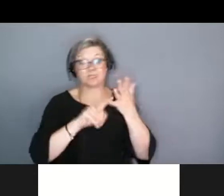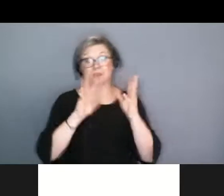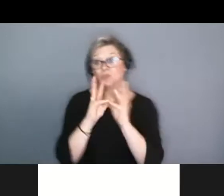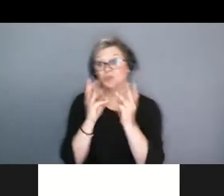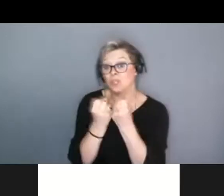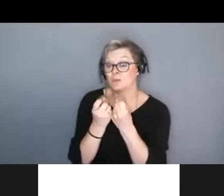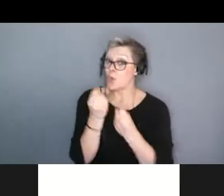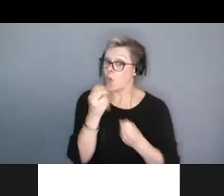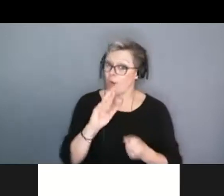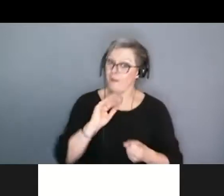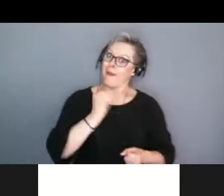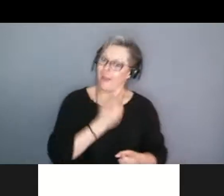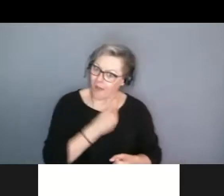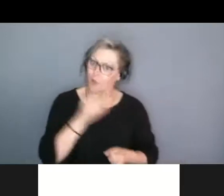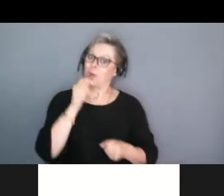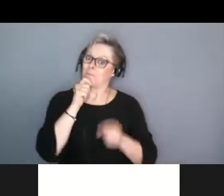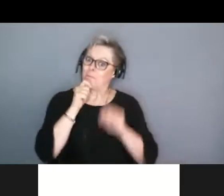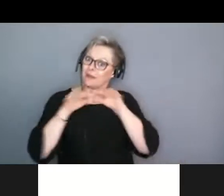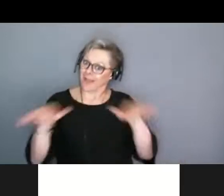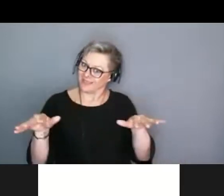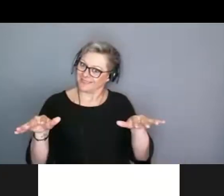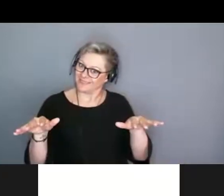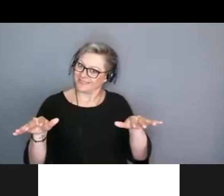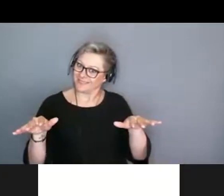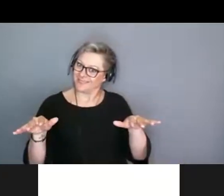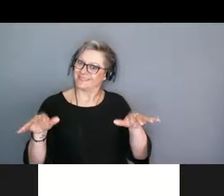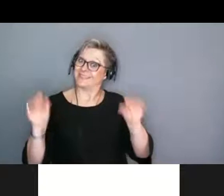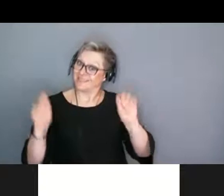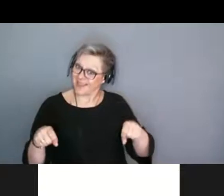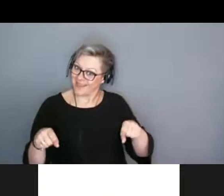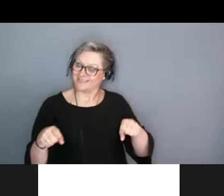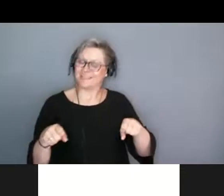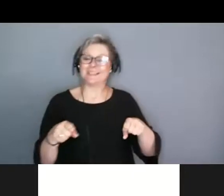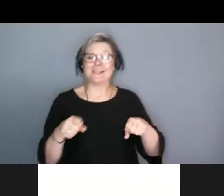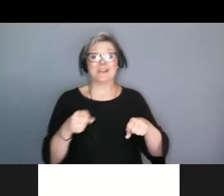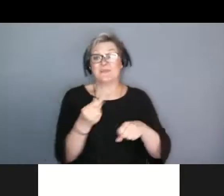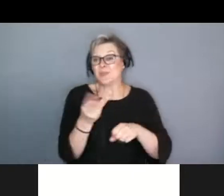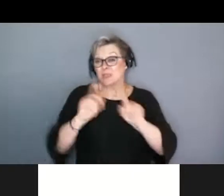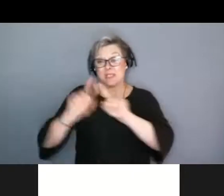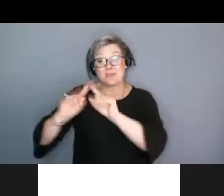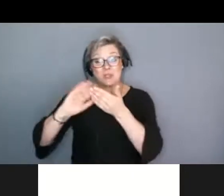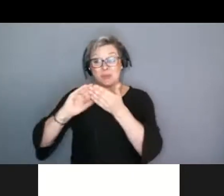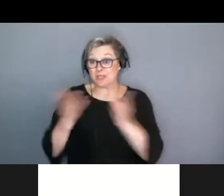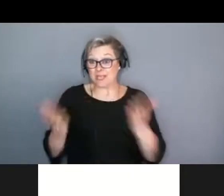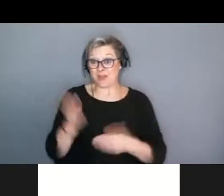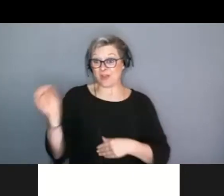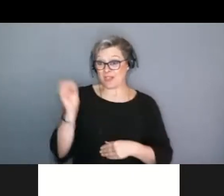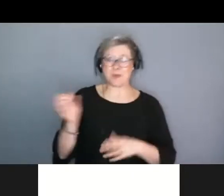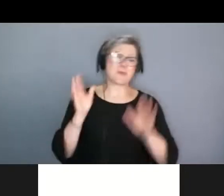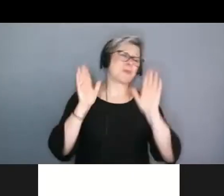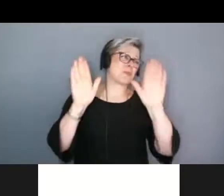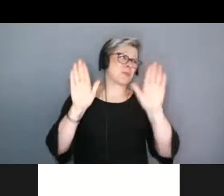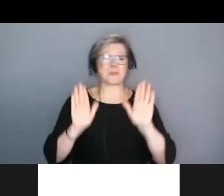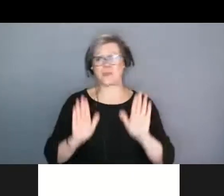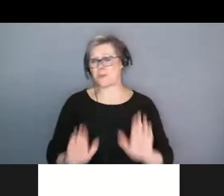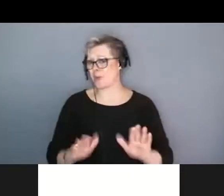our podcast. So this is actually happening in a couple of communities in Ontario right now. It's wonderful because that